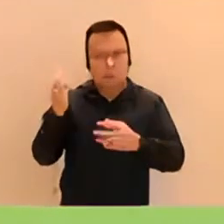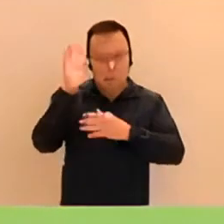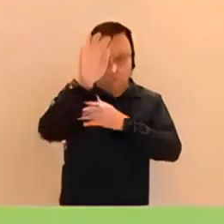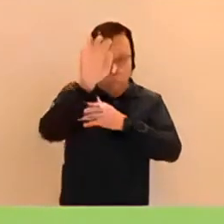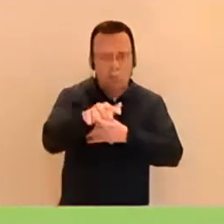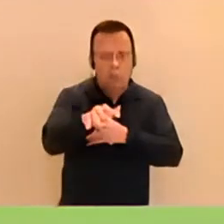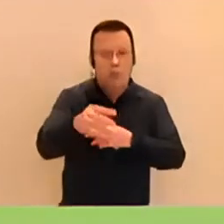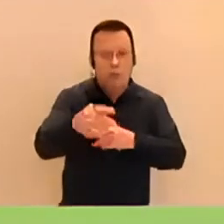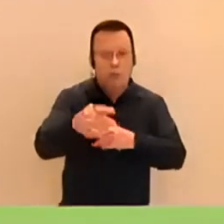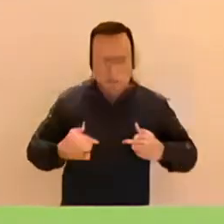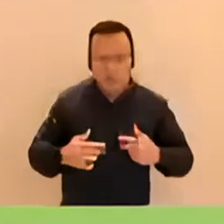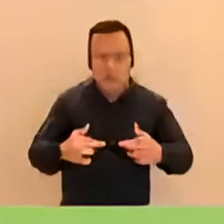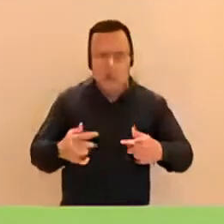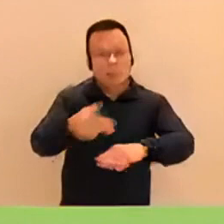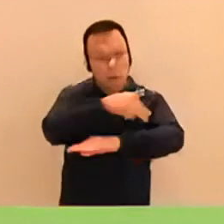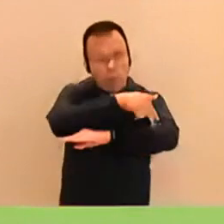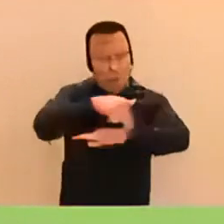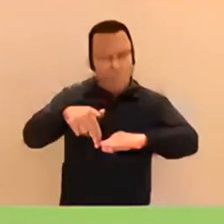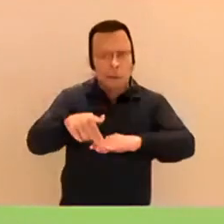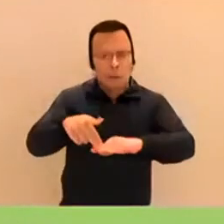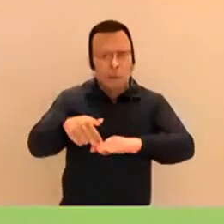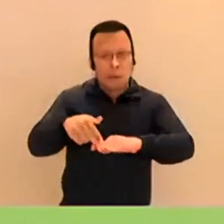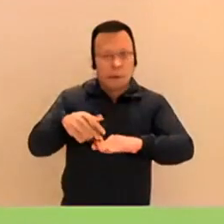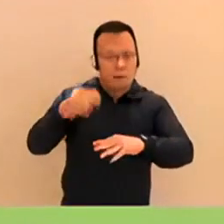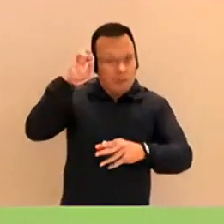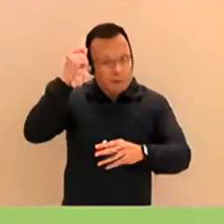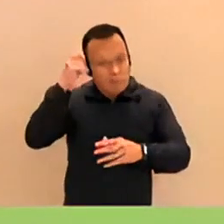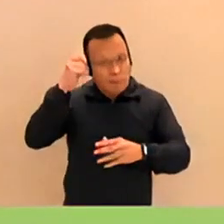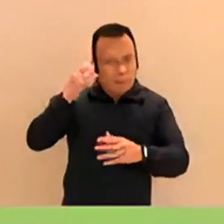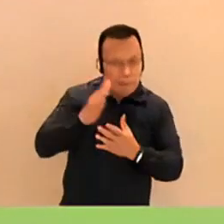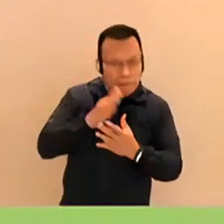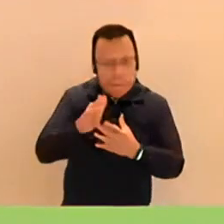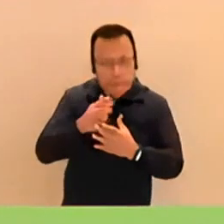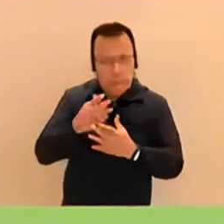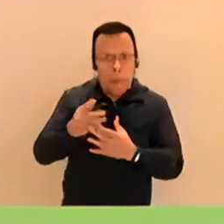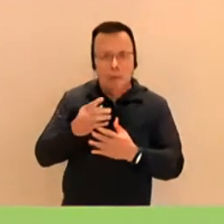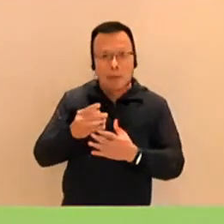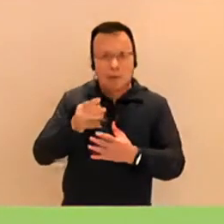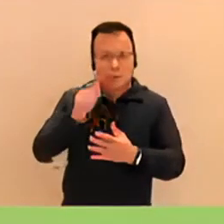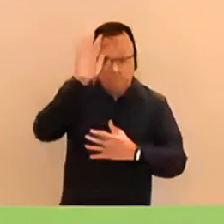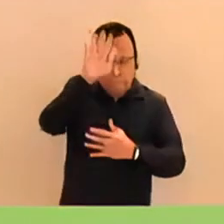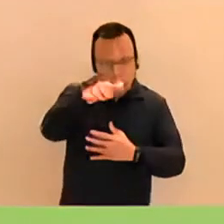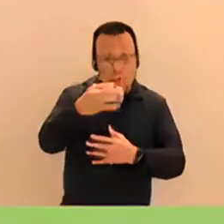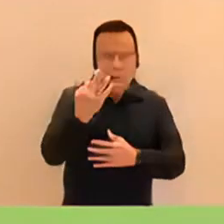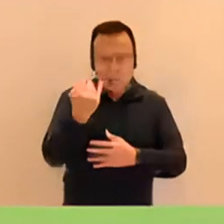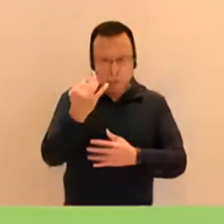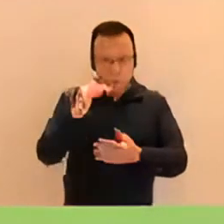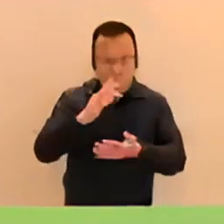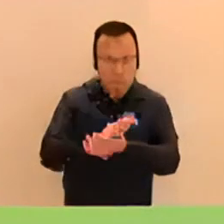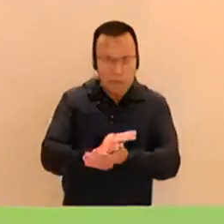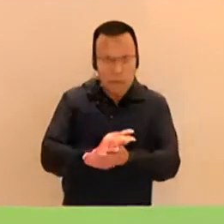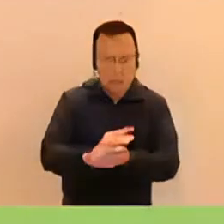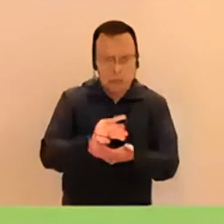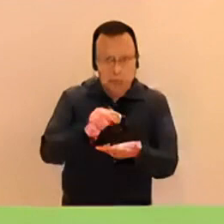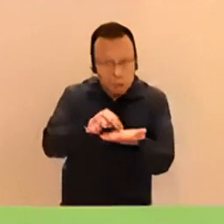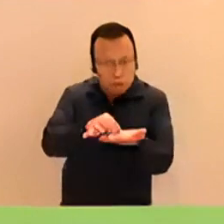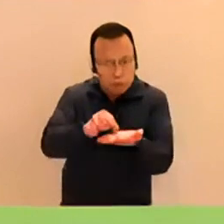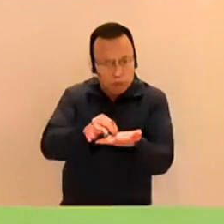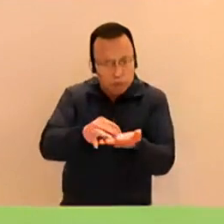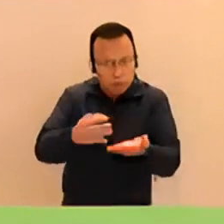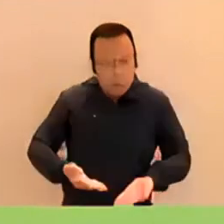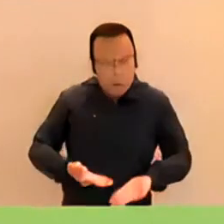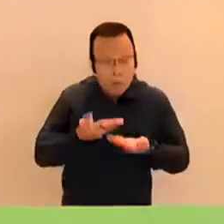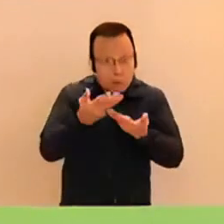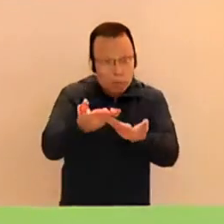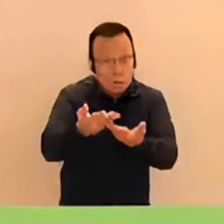supply of land over a 30-year period from 2019 to 2048.